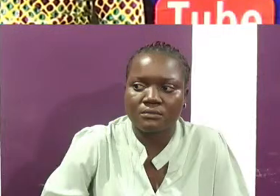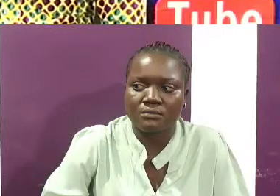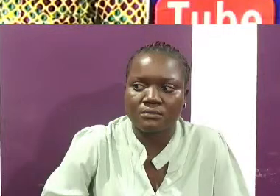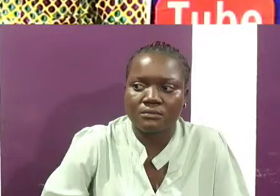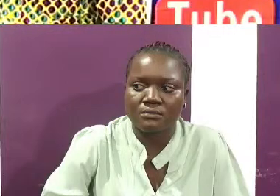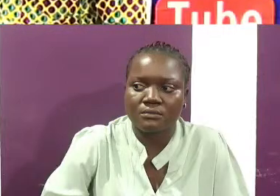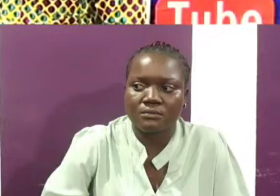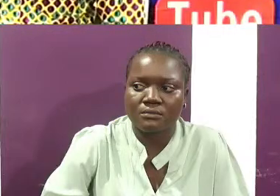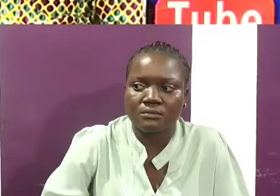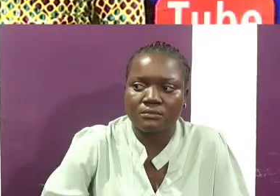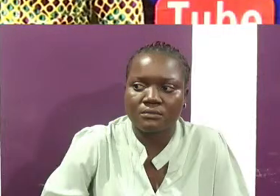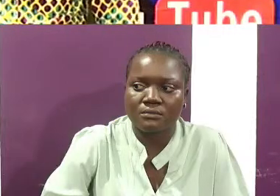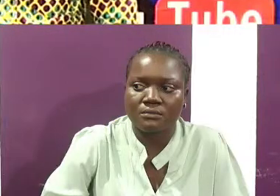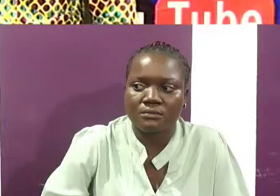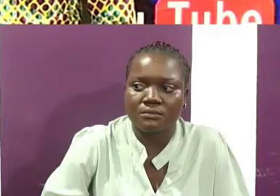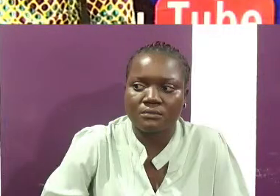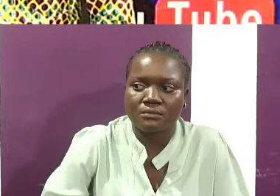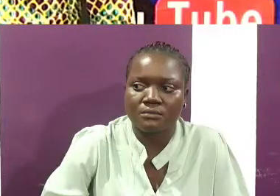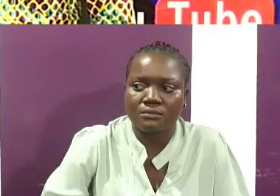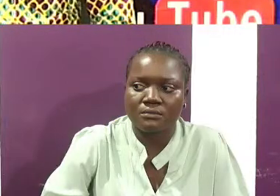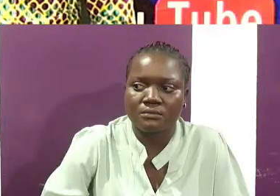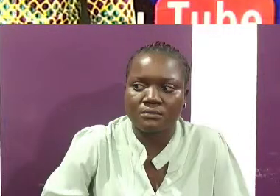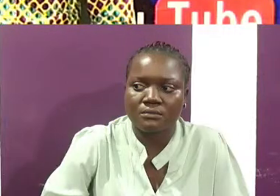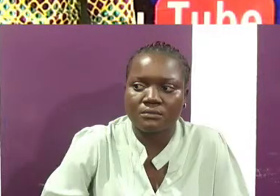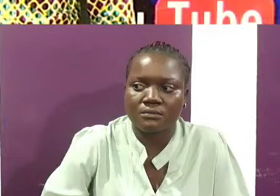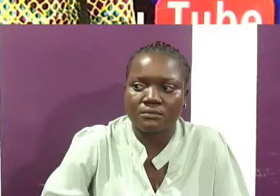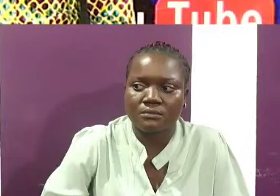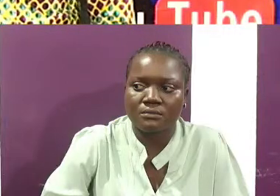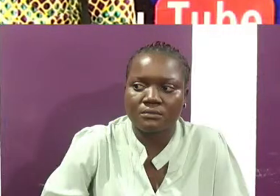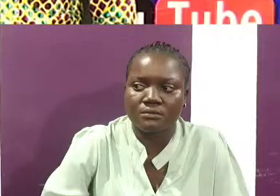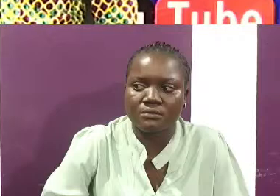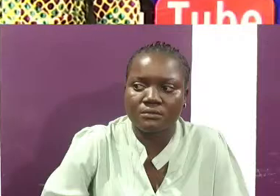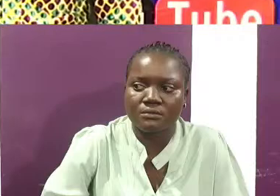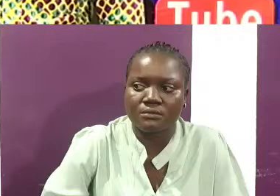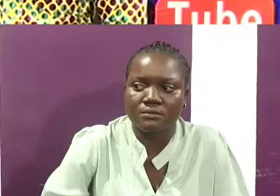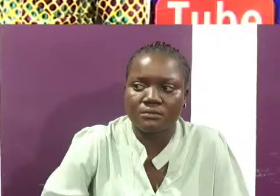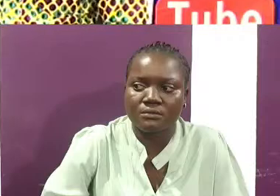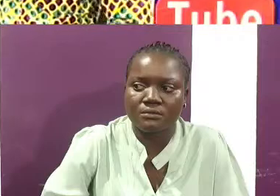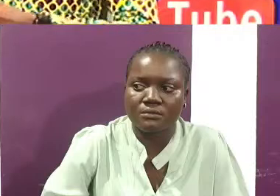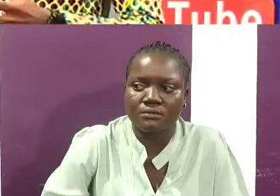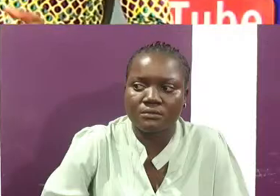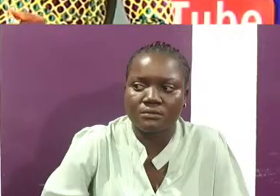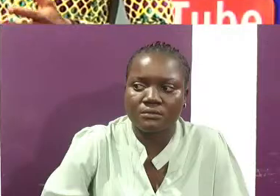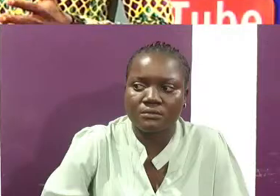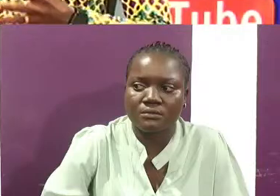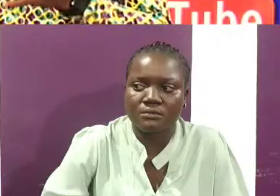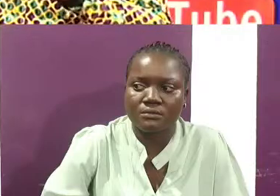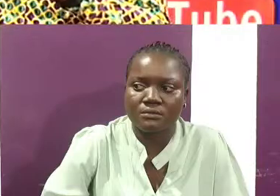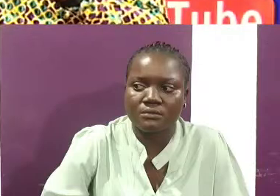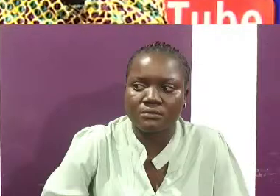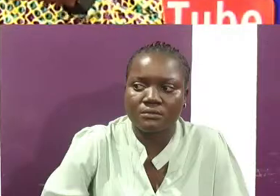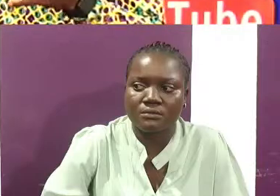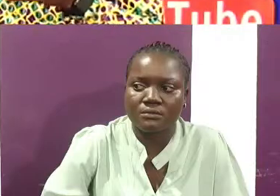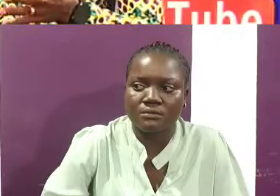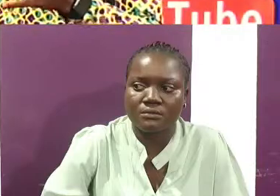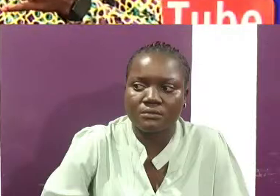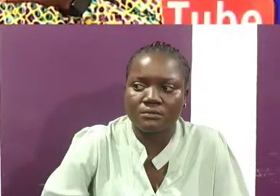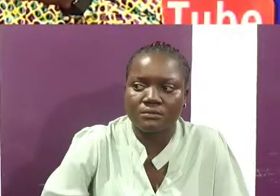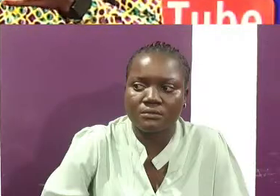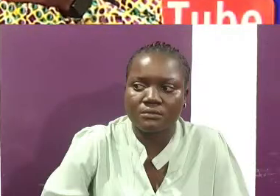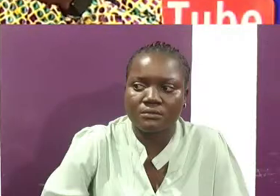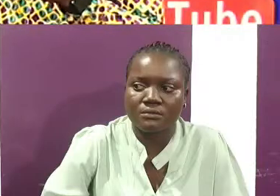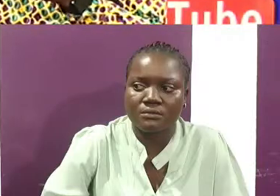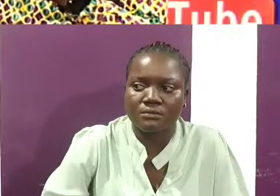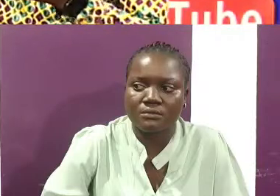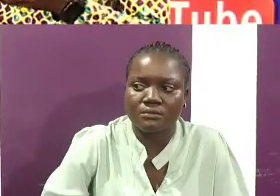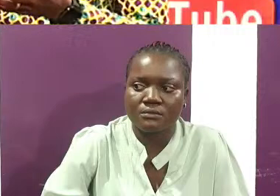you have a copy. Apo mo e no ko pardon se ni mo mo ye pa enra no ene en ye se djuma di na so no so